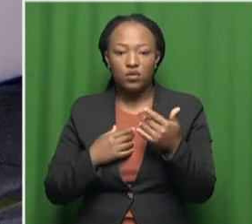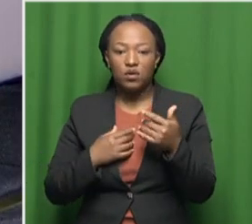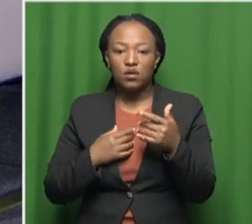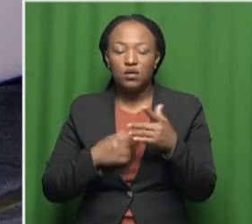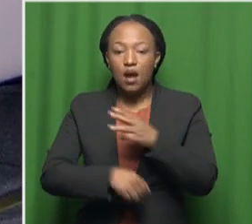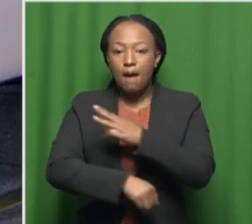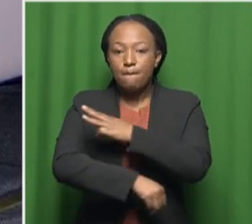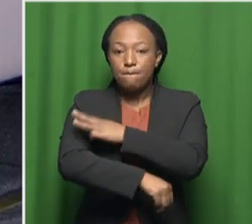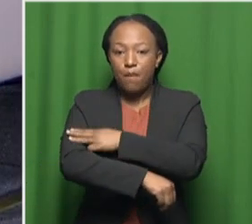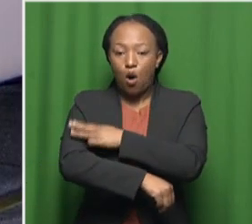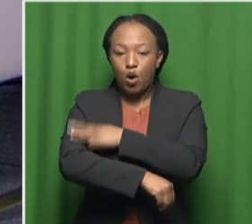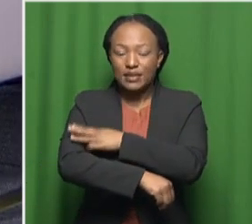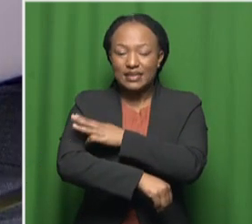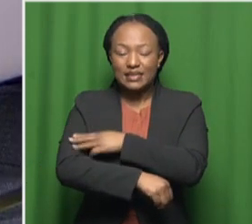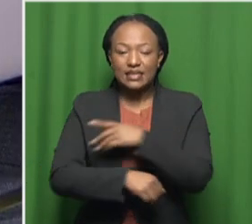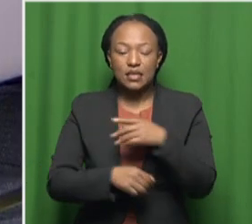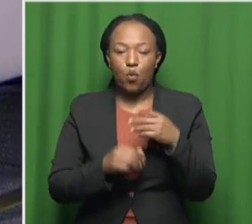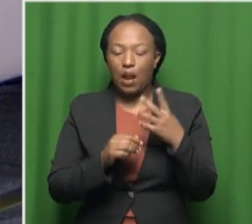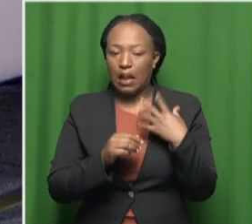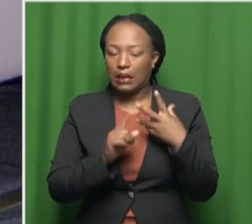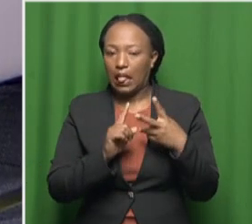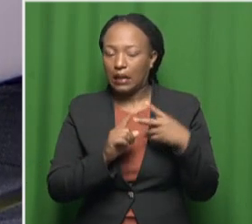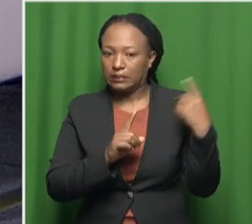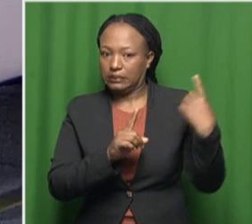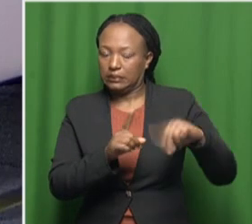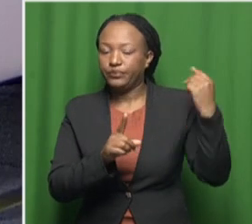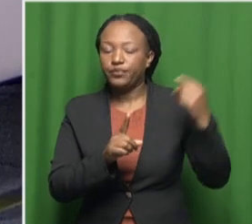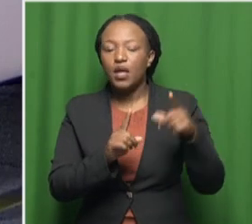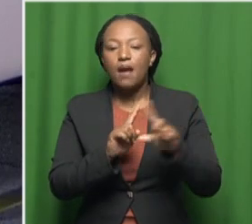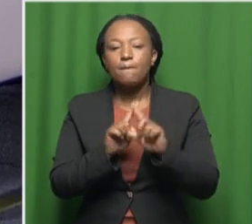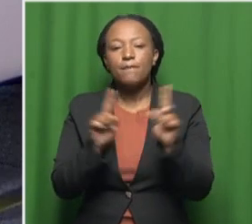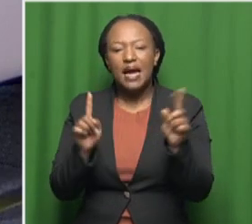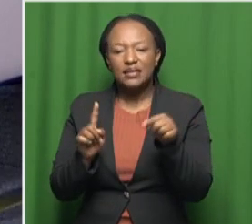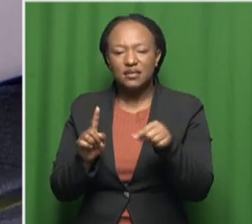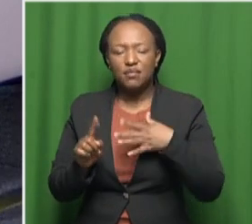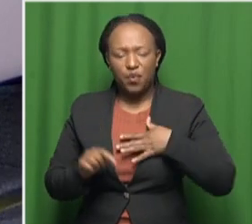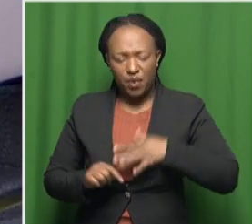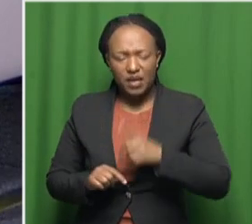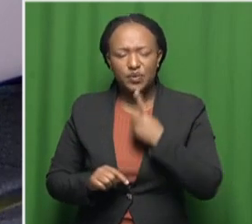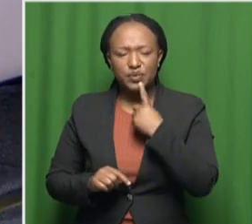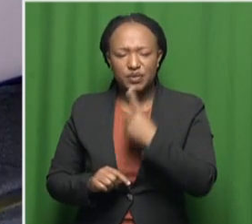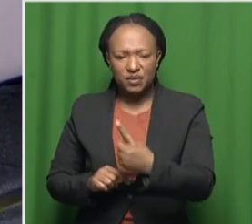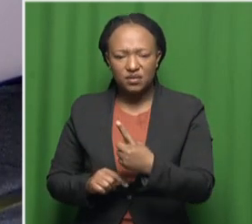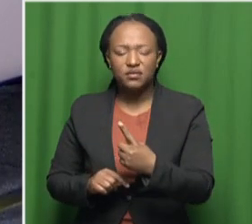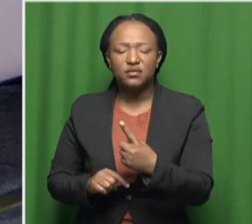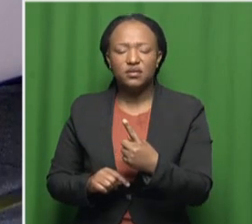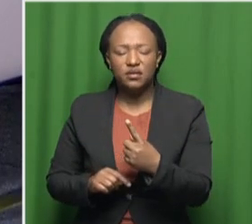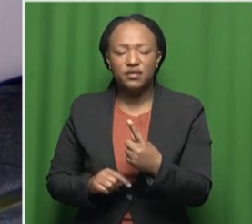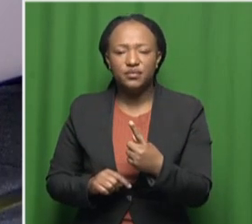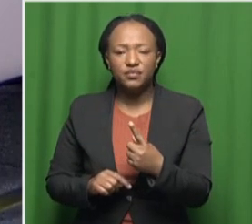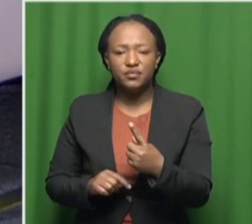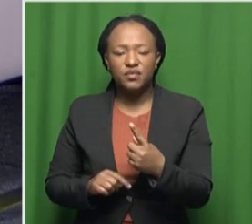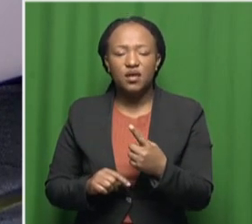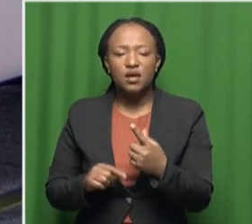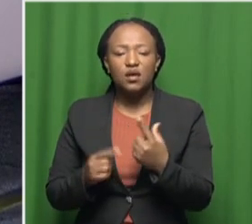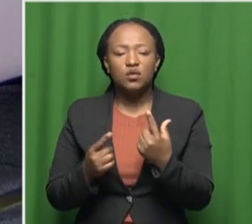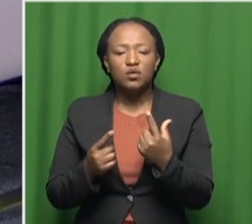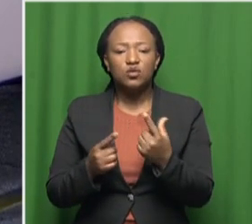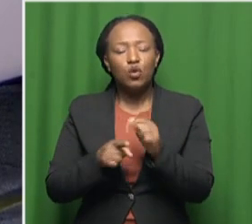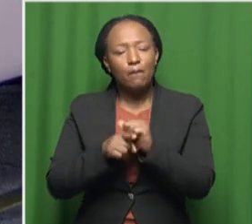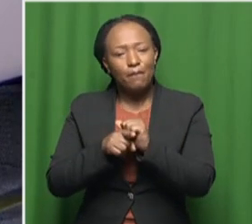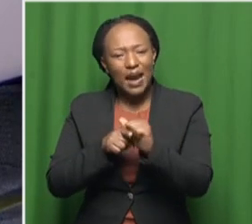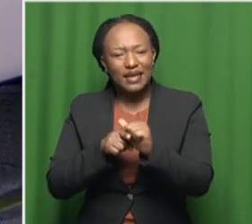me over the knuckles, but can we walk this path with you in order to really practicalize, if that's a